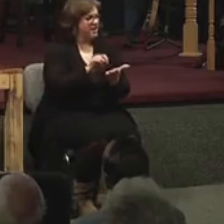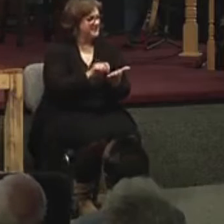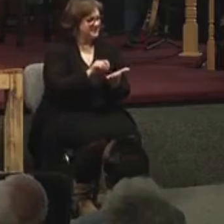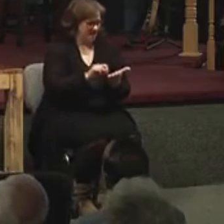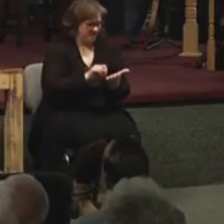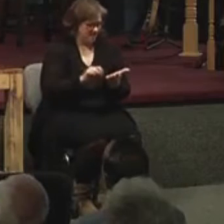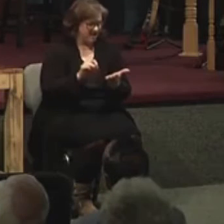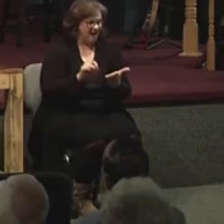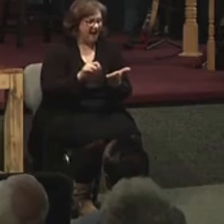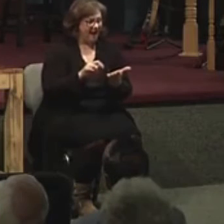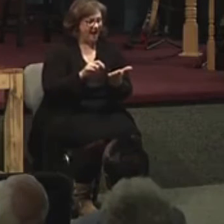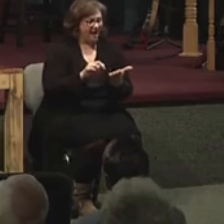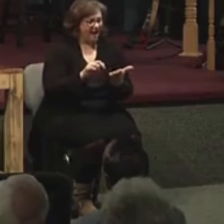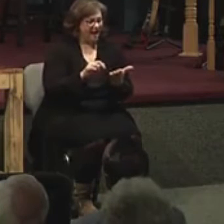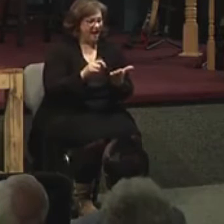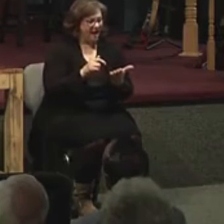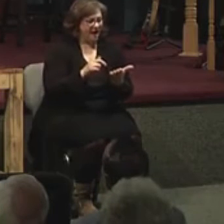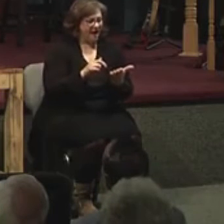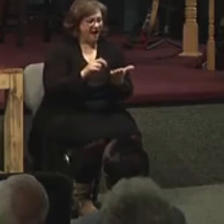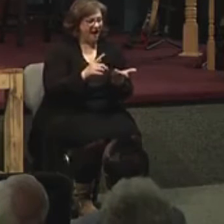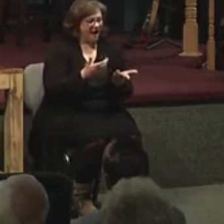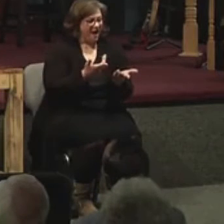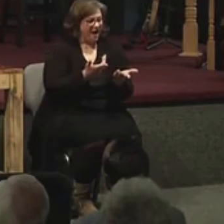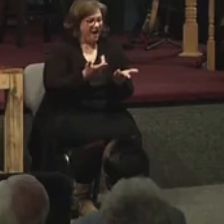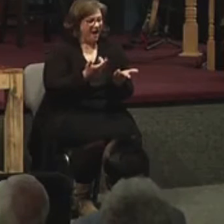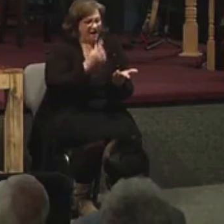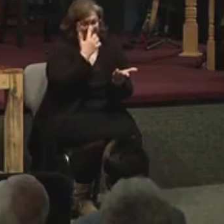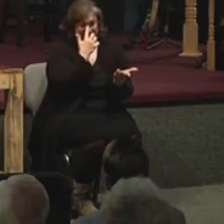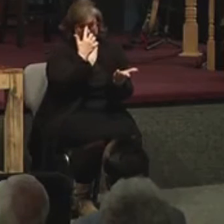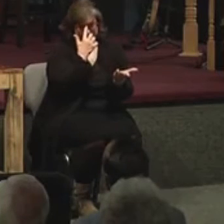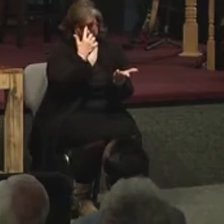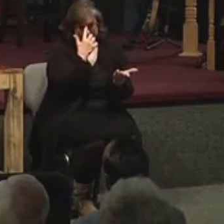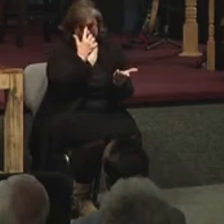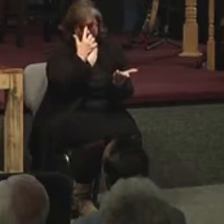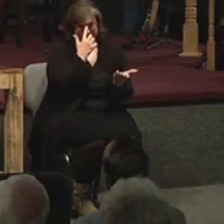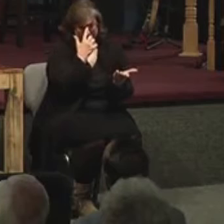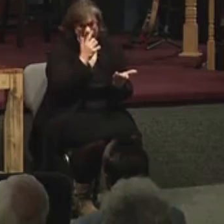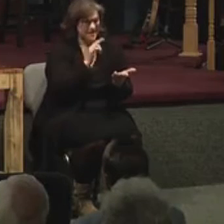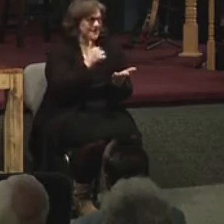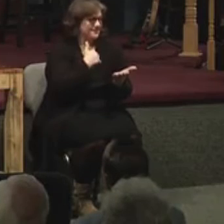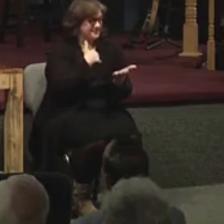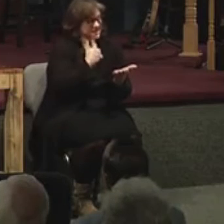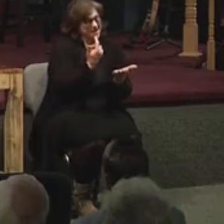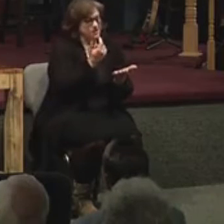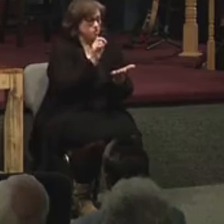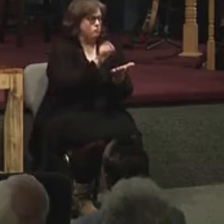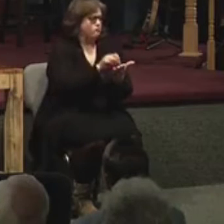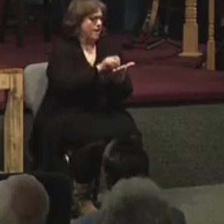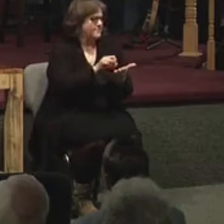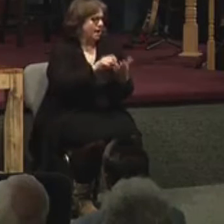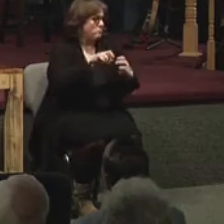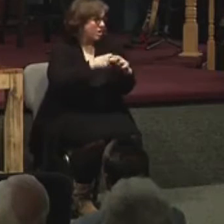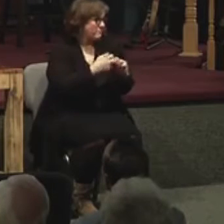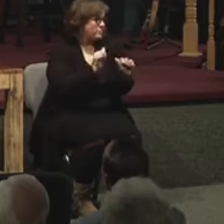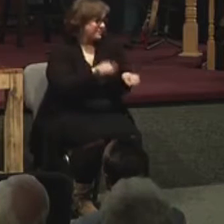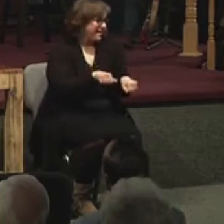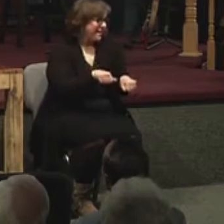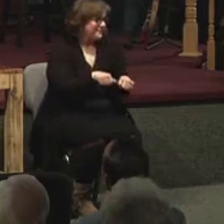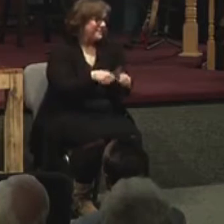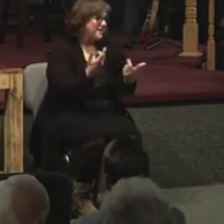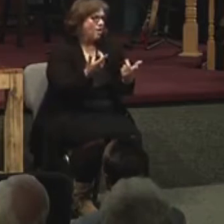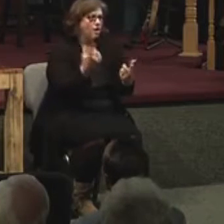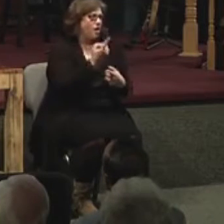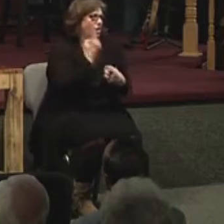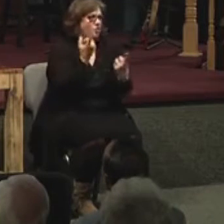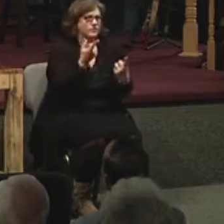had later on, because those things always tend to come up right as you lay down. On that notepad, I wrote